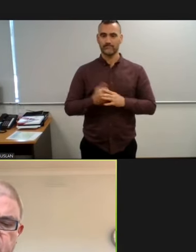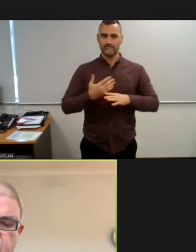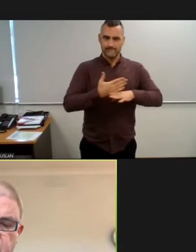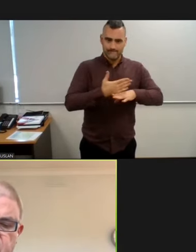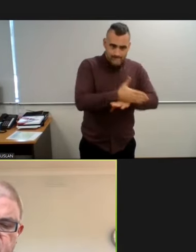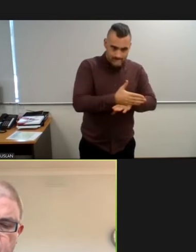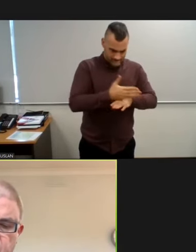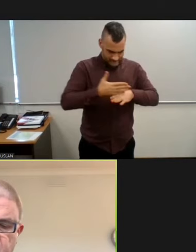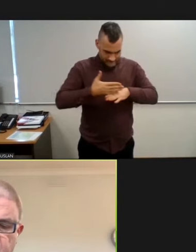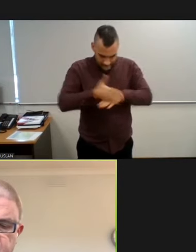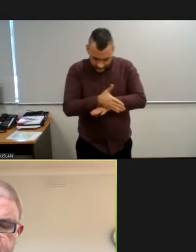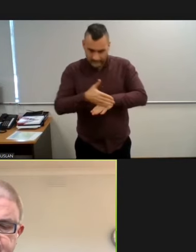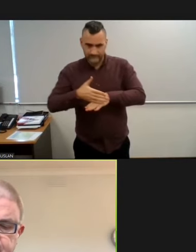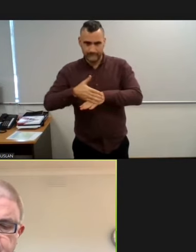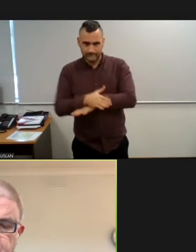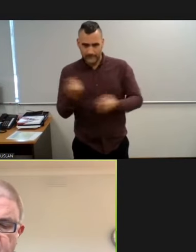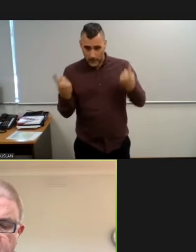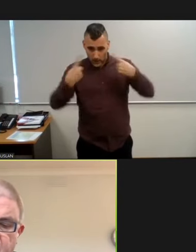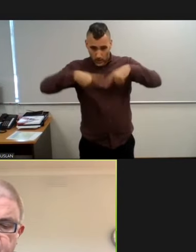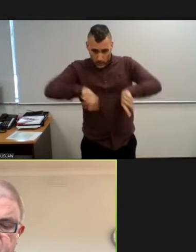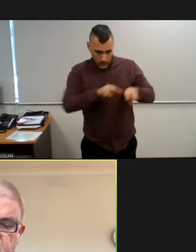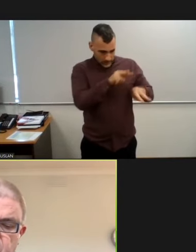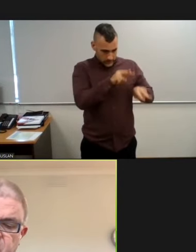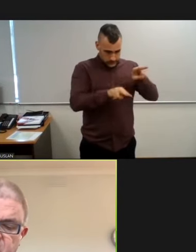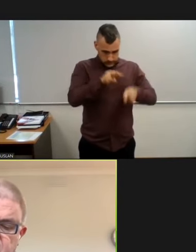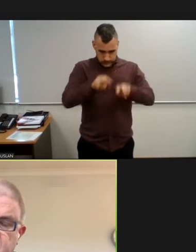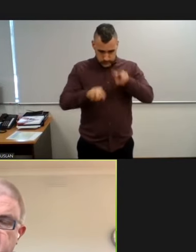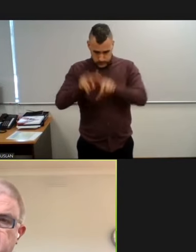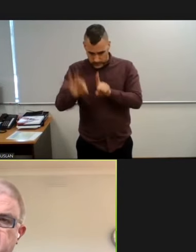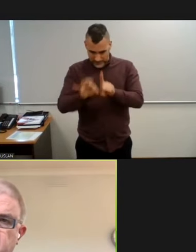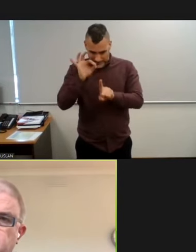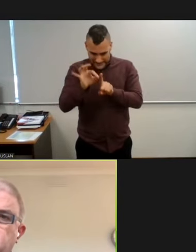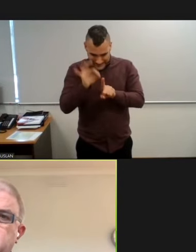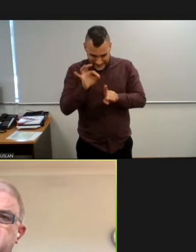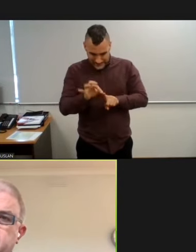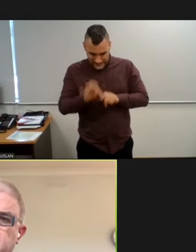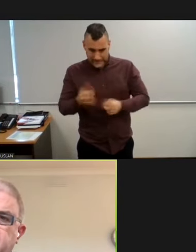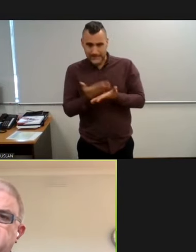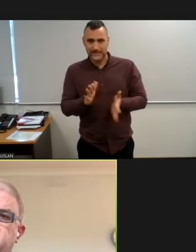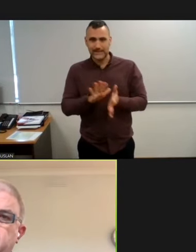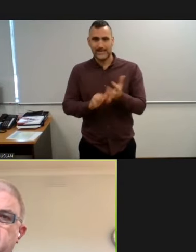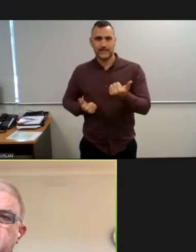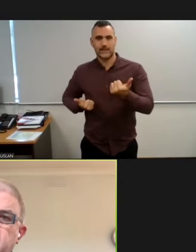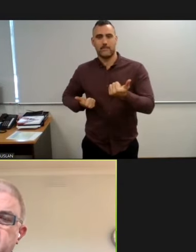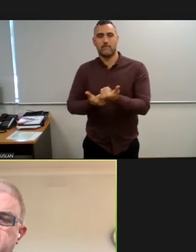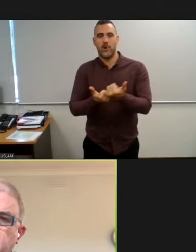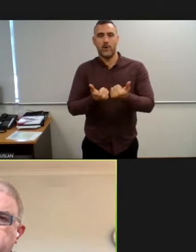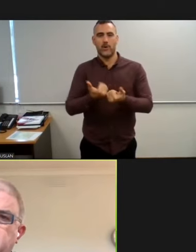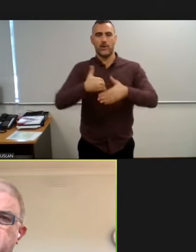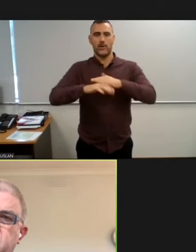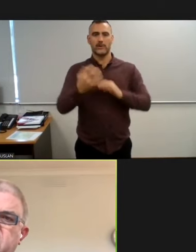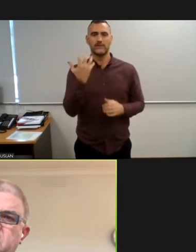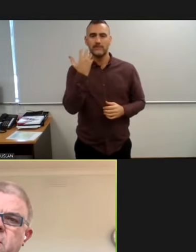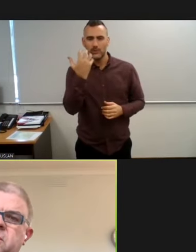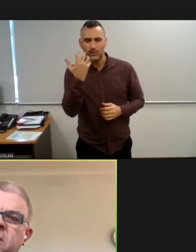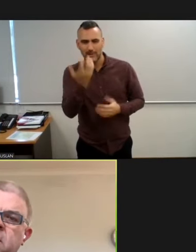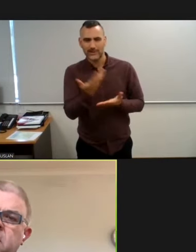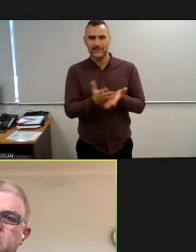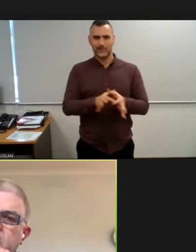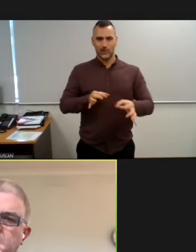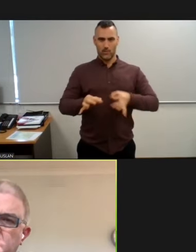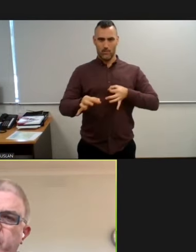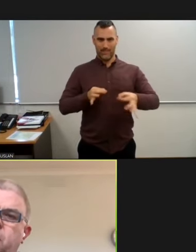the moment to working out how best to invest in, to support, to plan for that period that